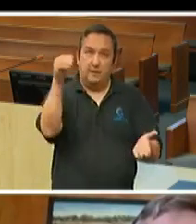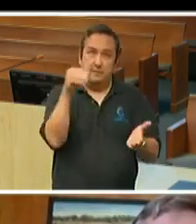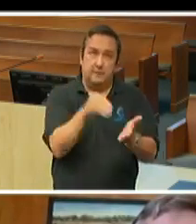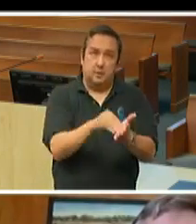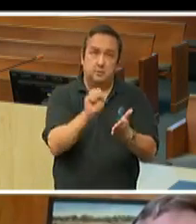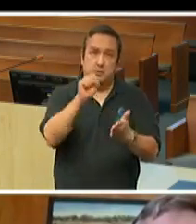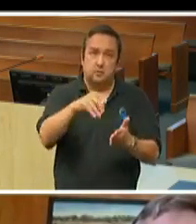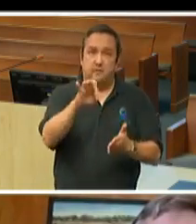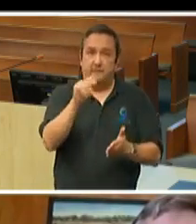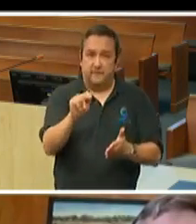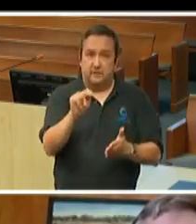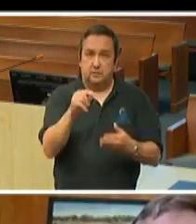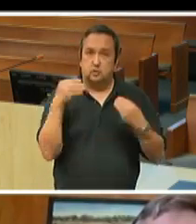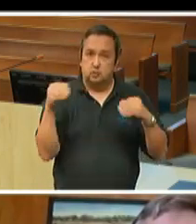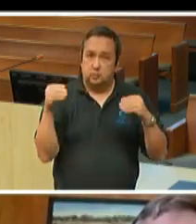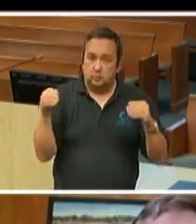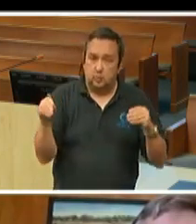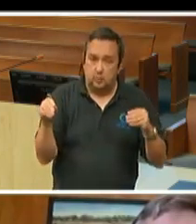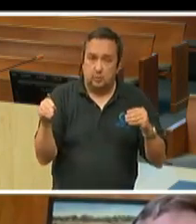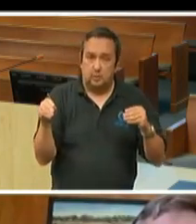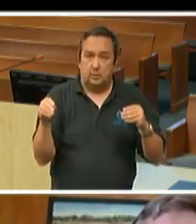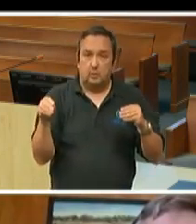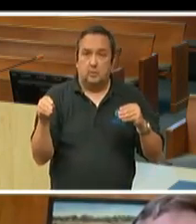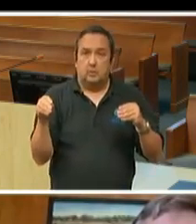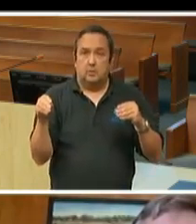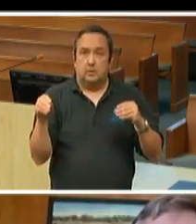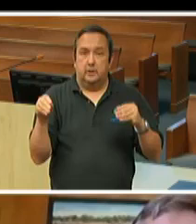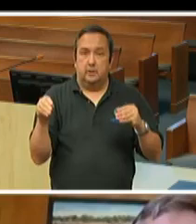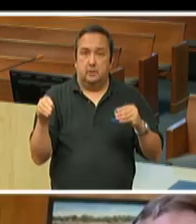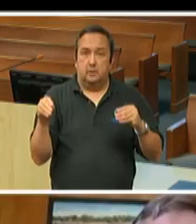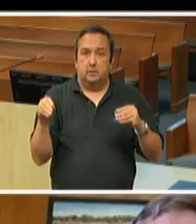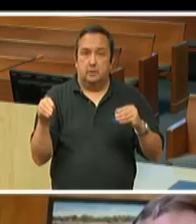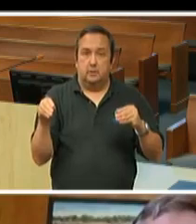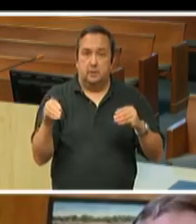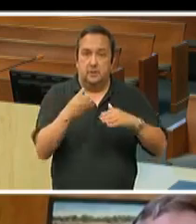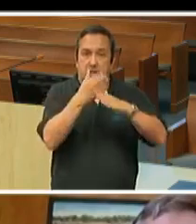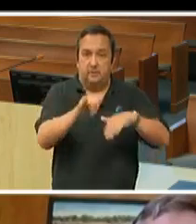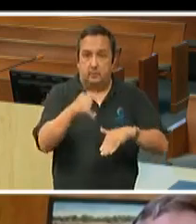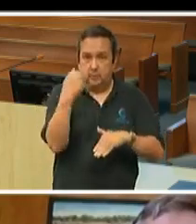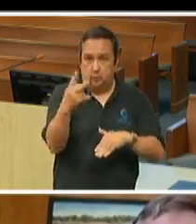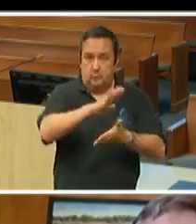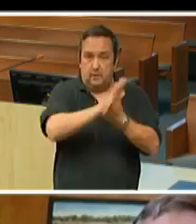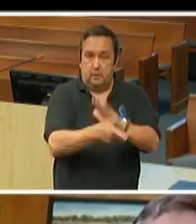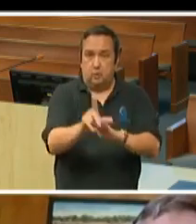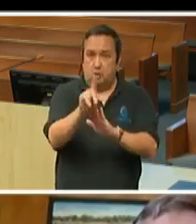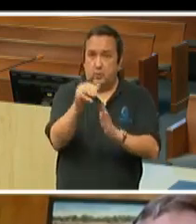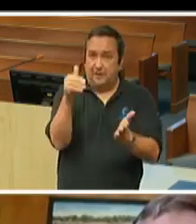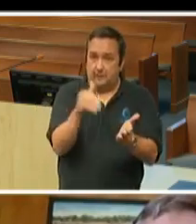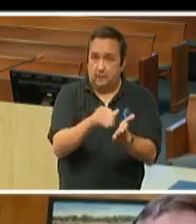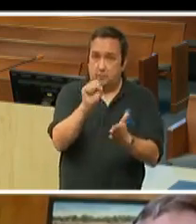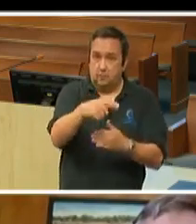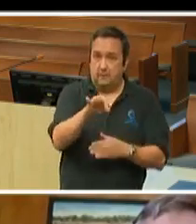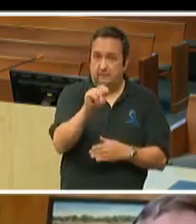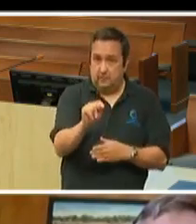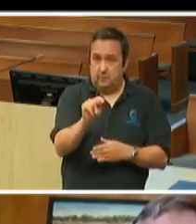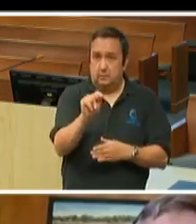foot grocery store and you take, divide it by 2 to 20,000 square feet and get